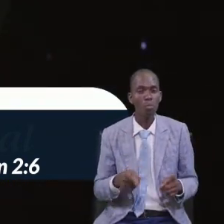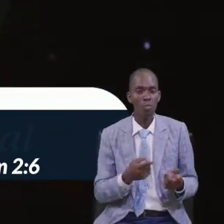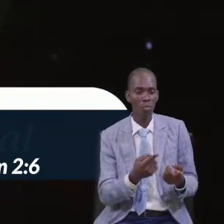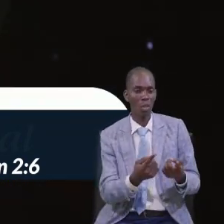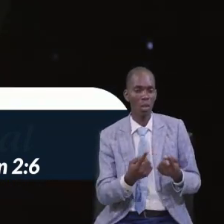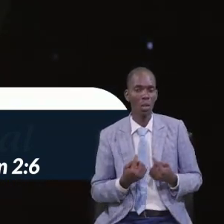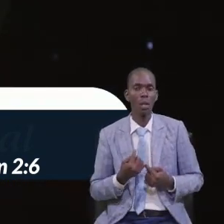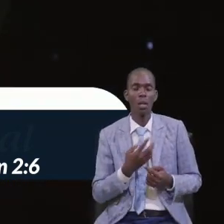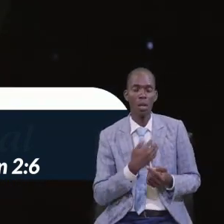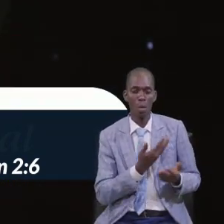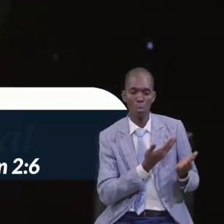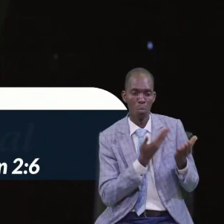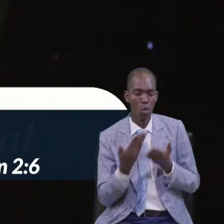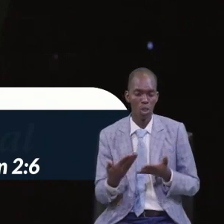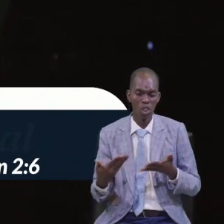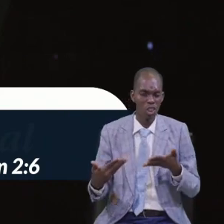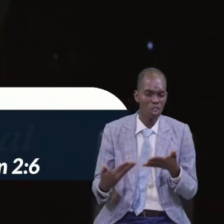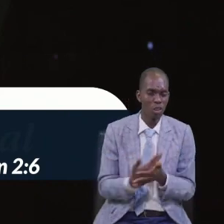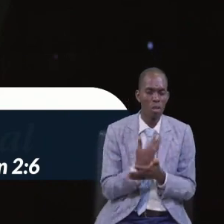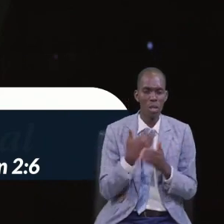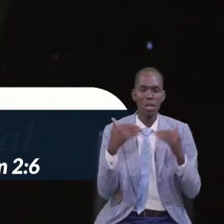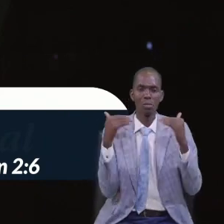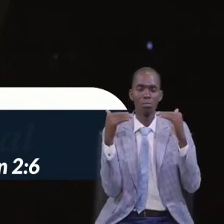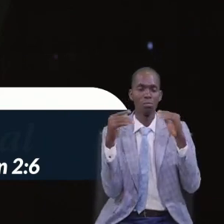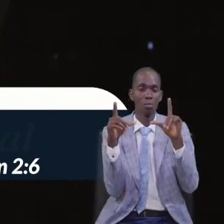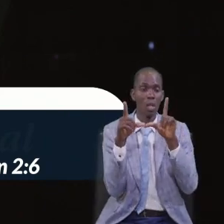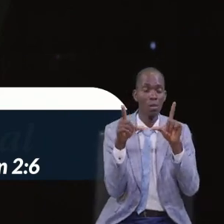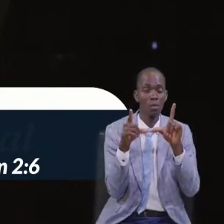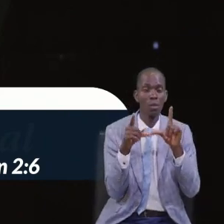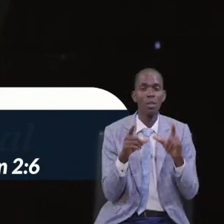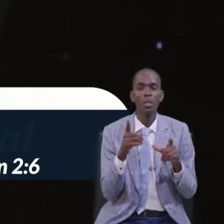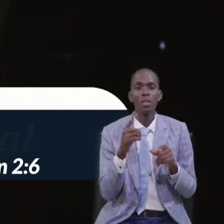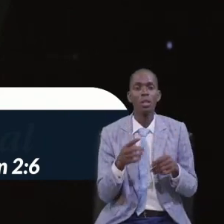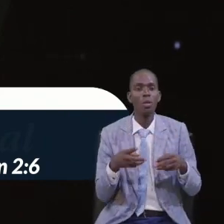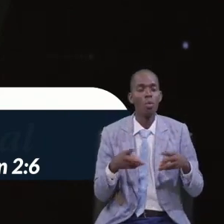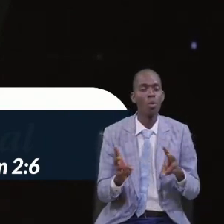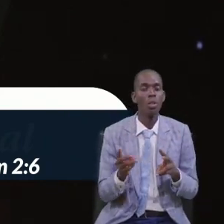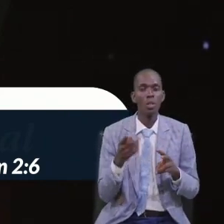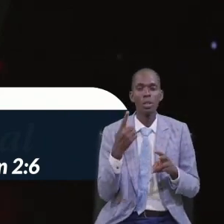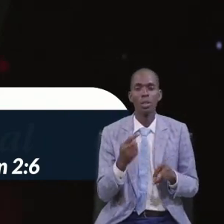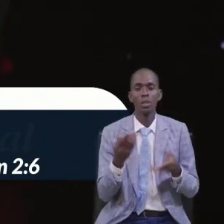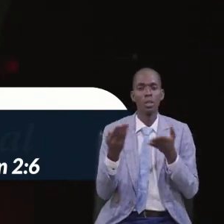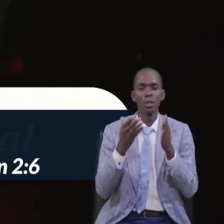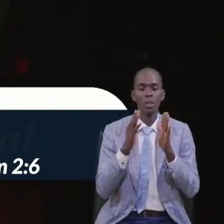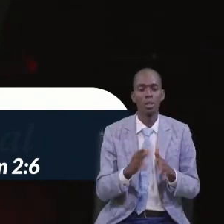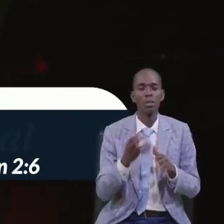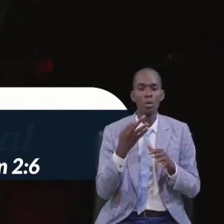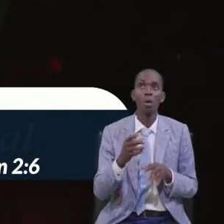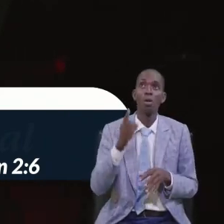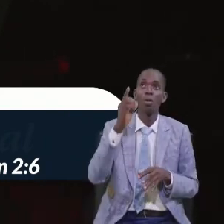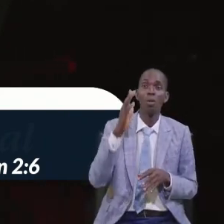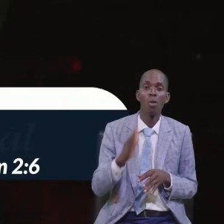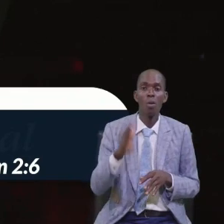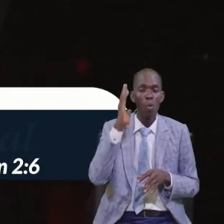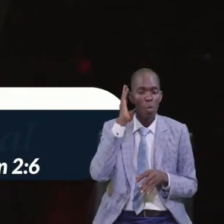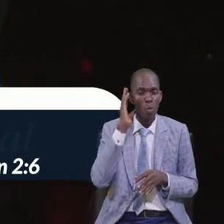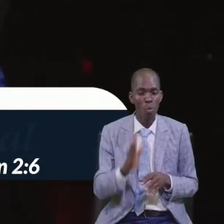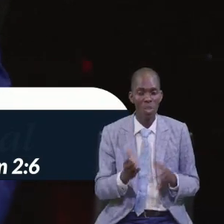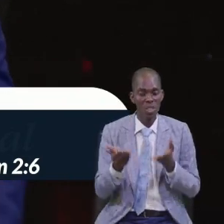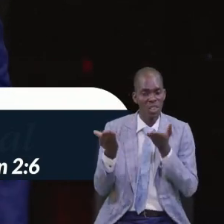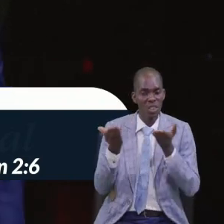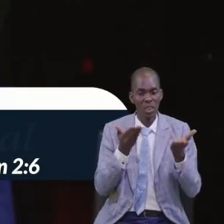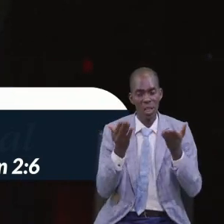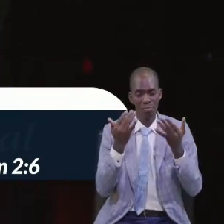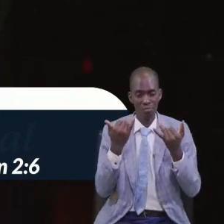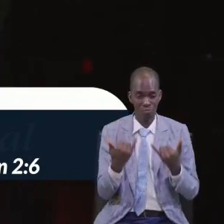new standard, a new level. The way the servants of God will serve now,